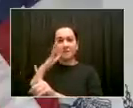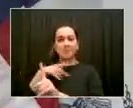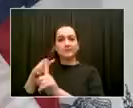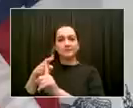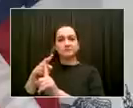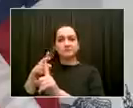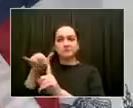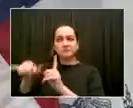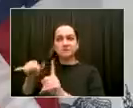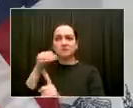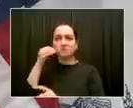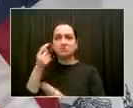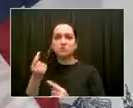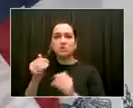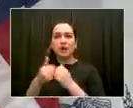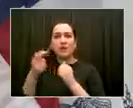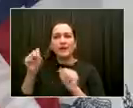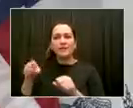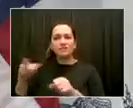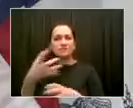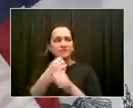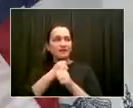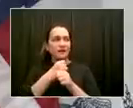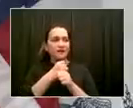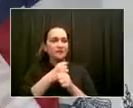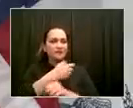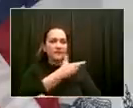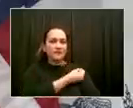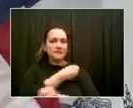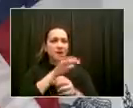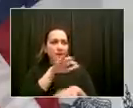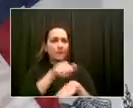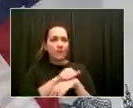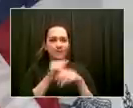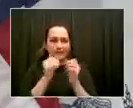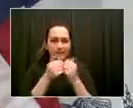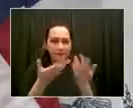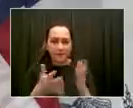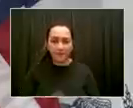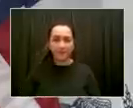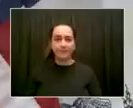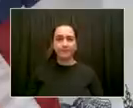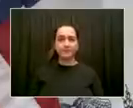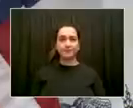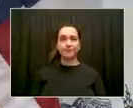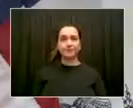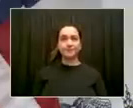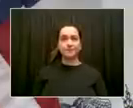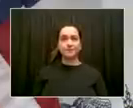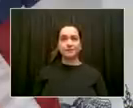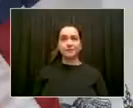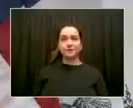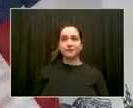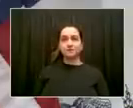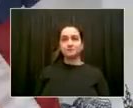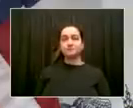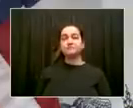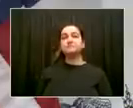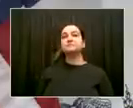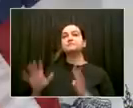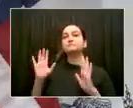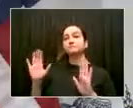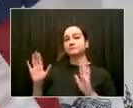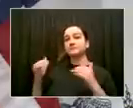We have with us our Fire Commissioner, Dan Nigro, and our Commissioner for the Aging, Lorraine